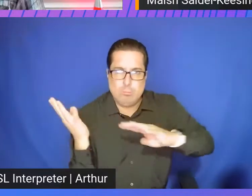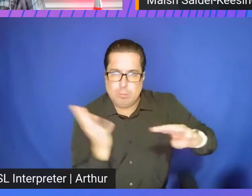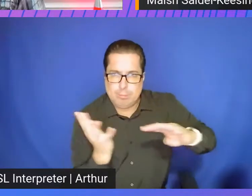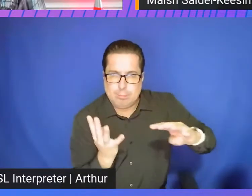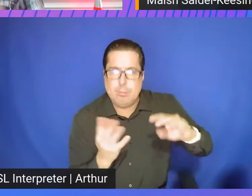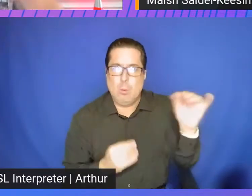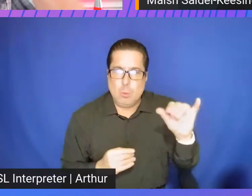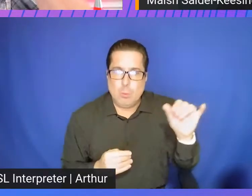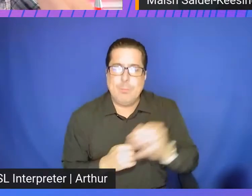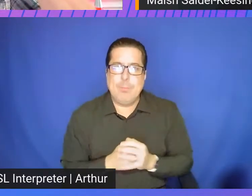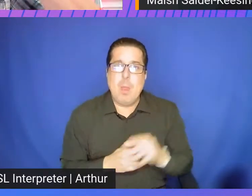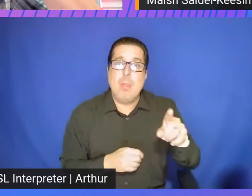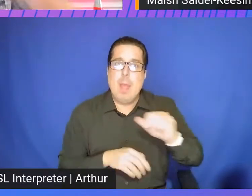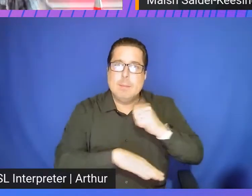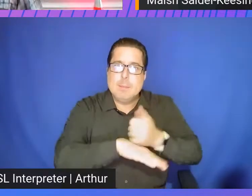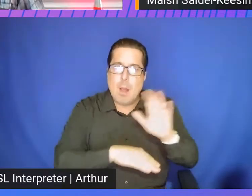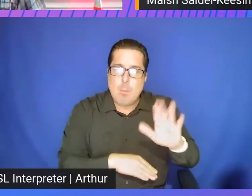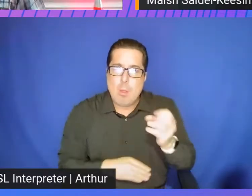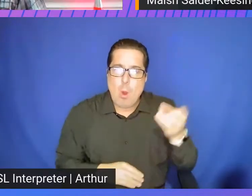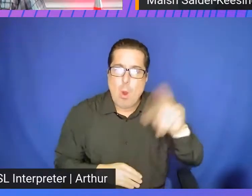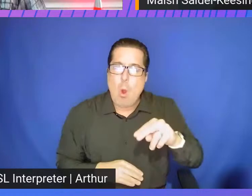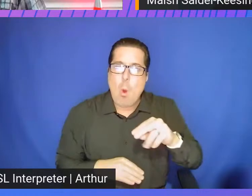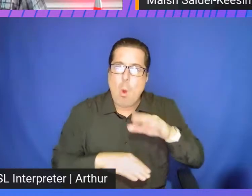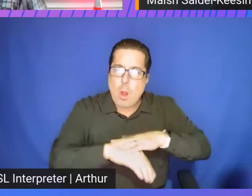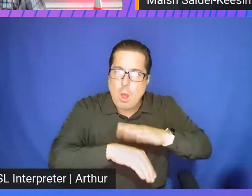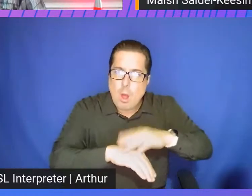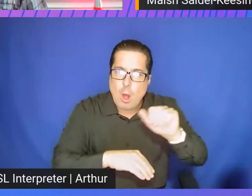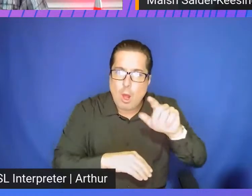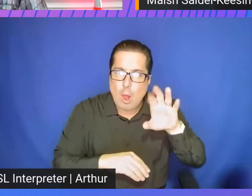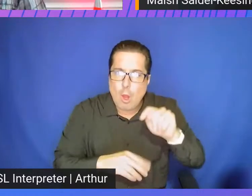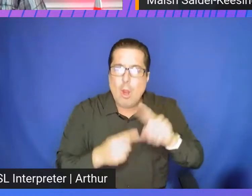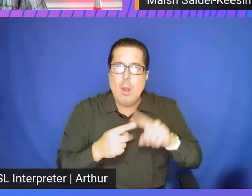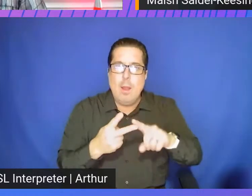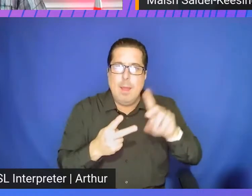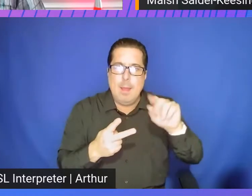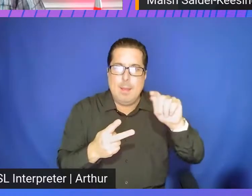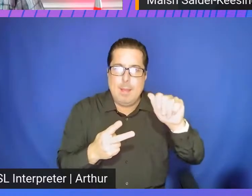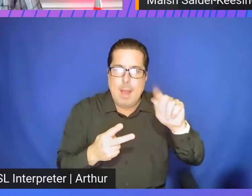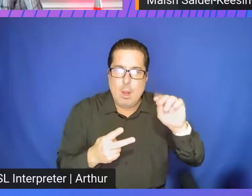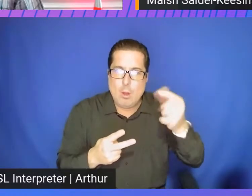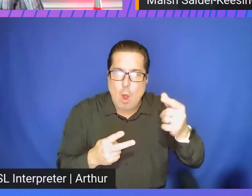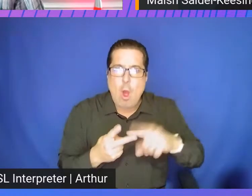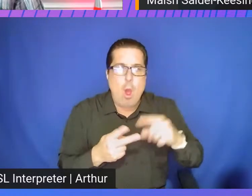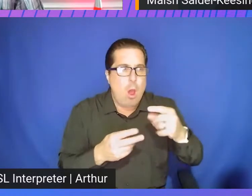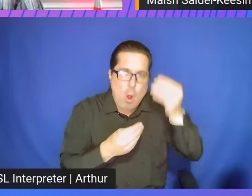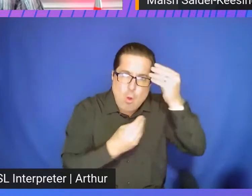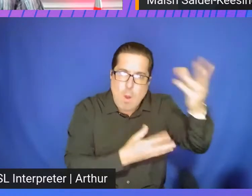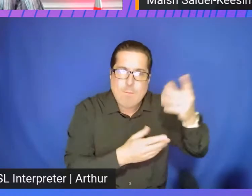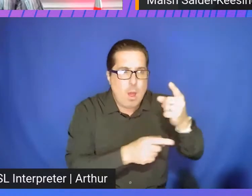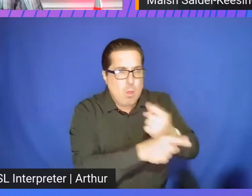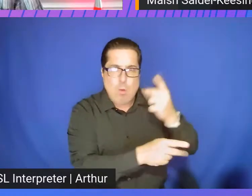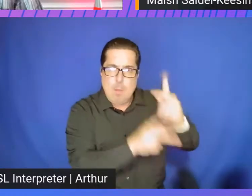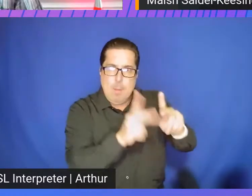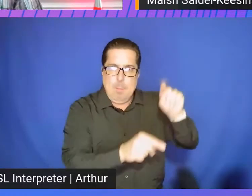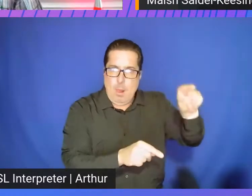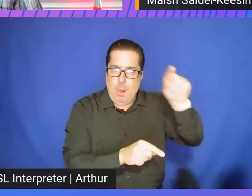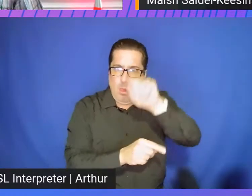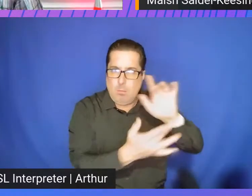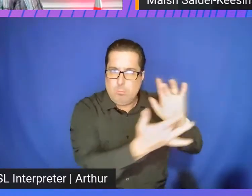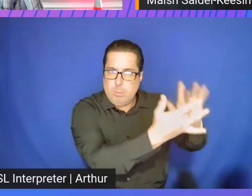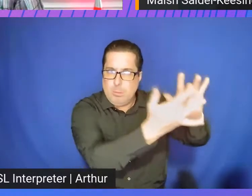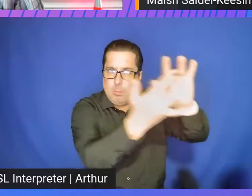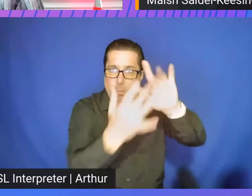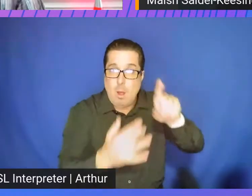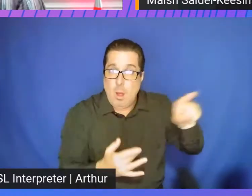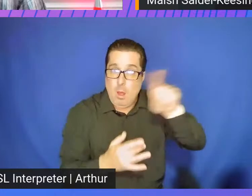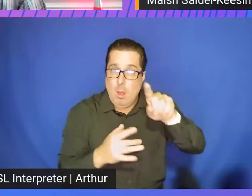So they set up their own alerts in Datadog that notify the appropriate people, and they're responsible for